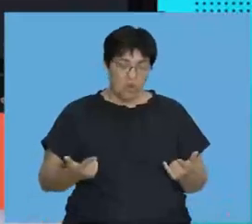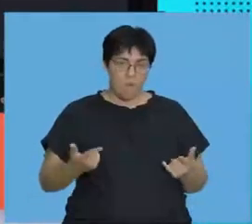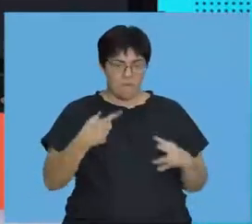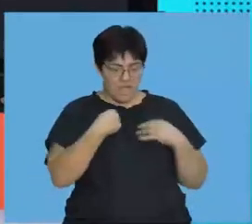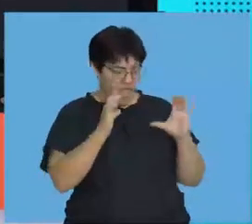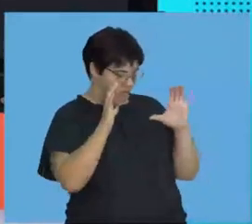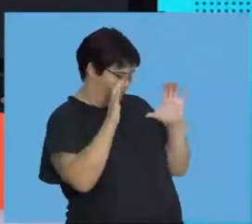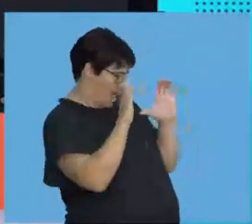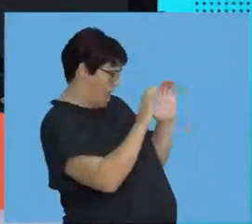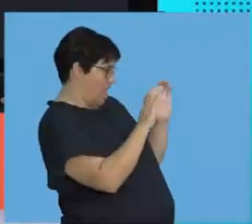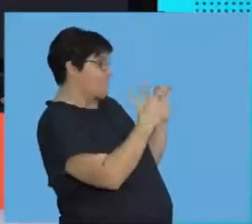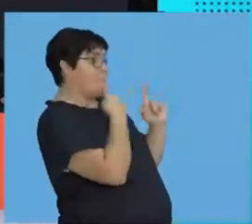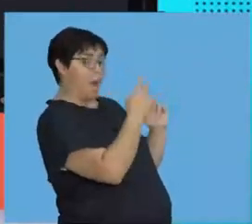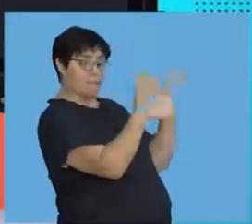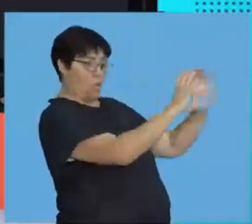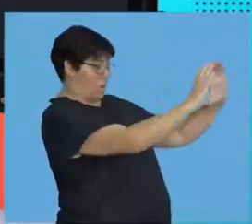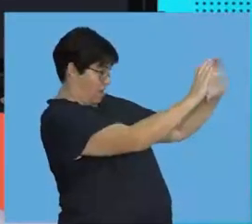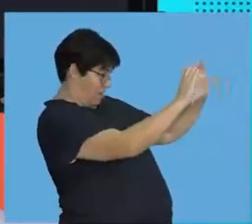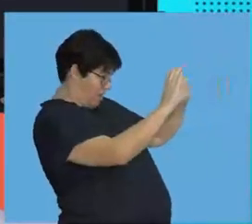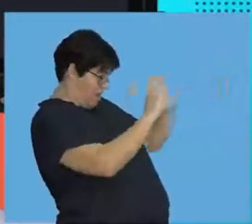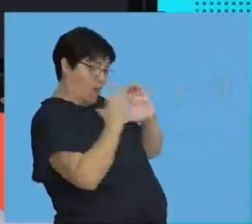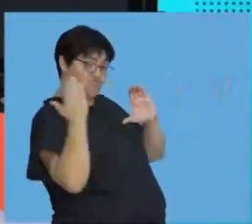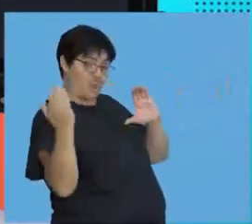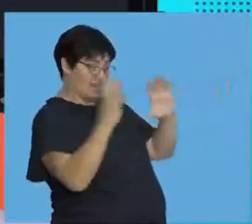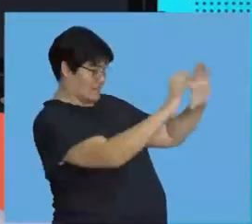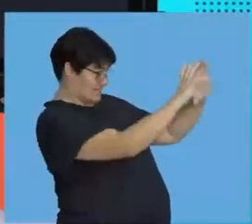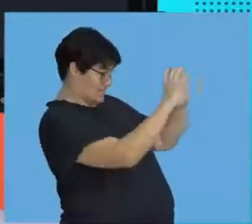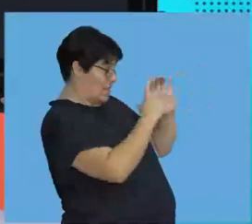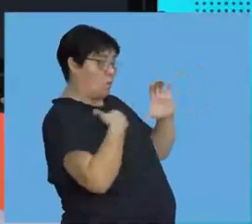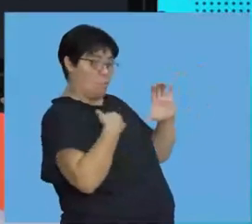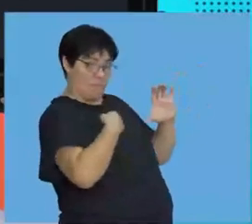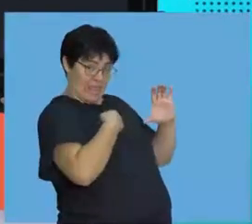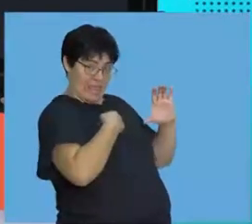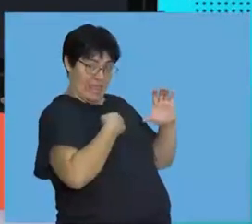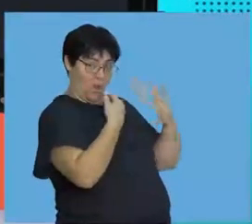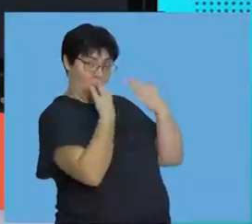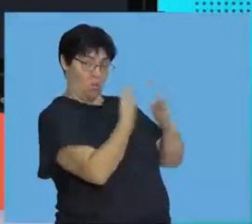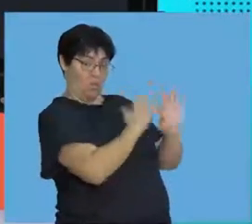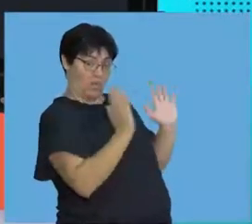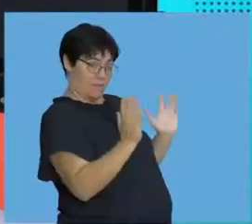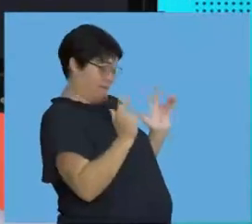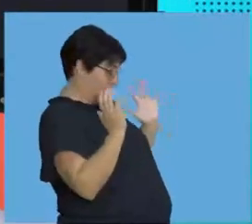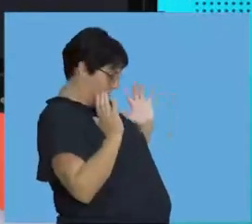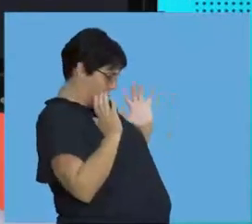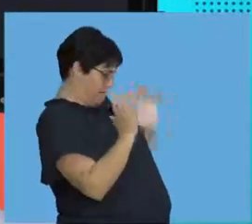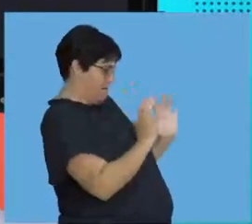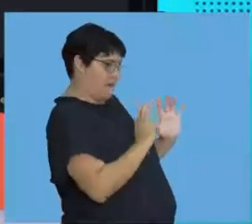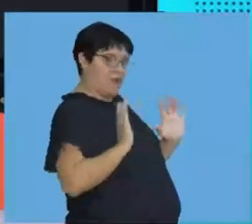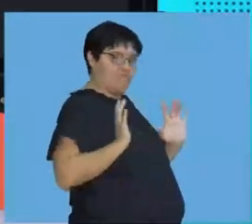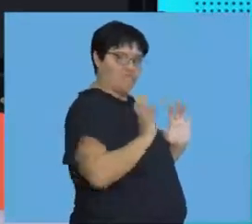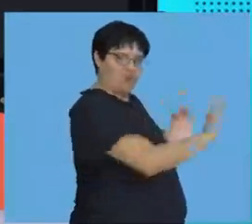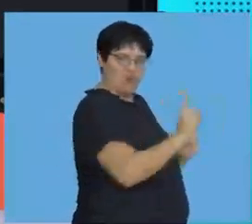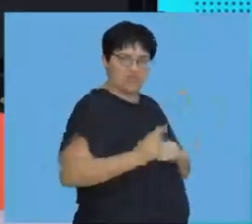the goalkeeper has to be in the opposite direction to the motion of the ball so that it will stop,